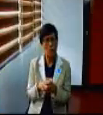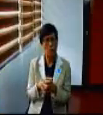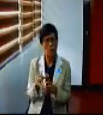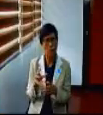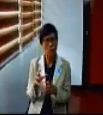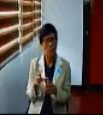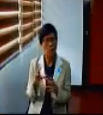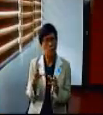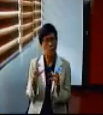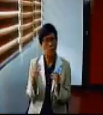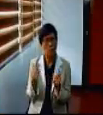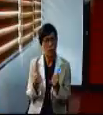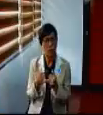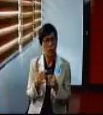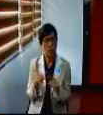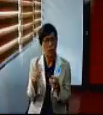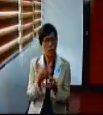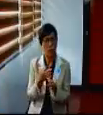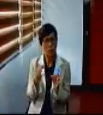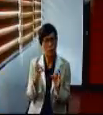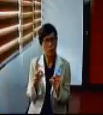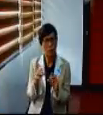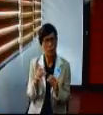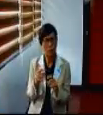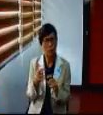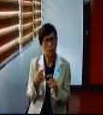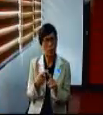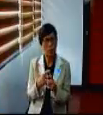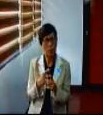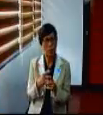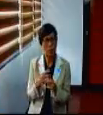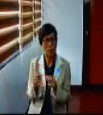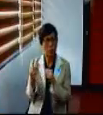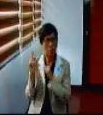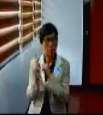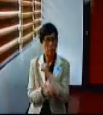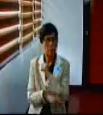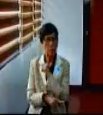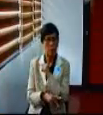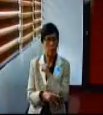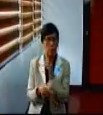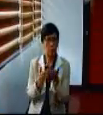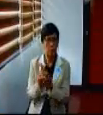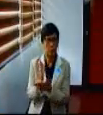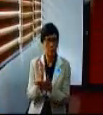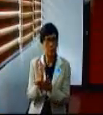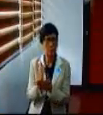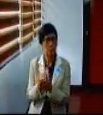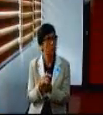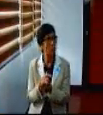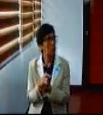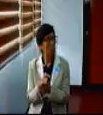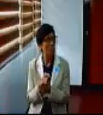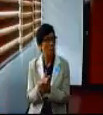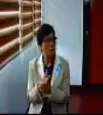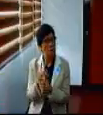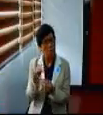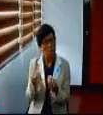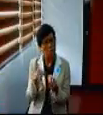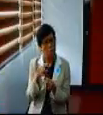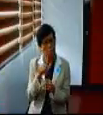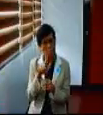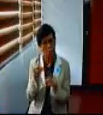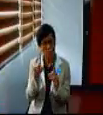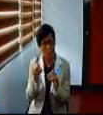refrain from violating human rights. If this statement were reversed and were put in the form of a question to